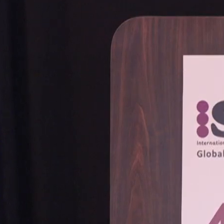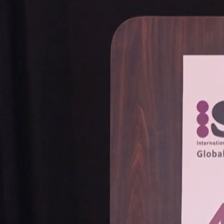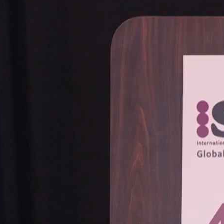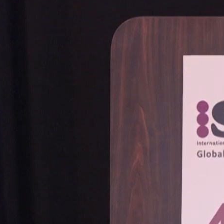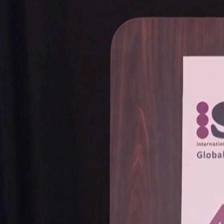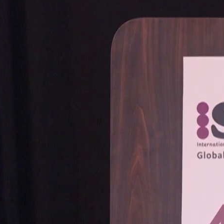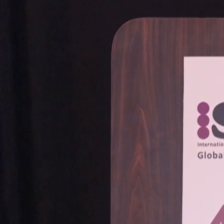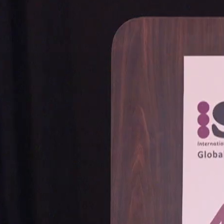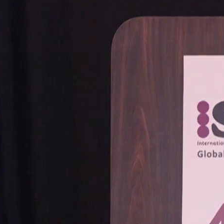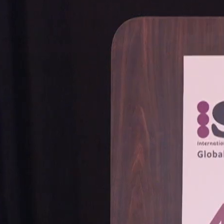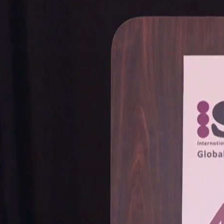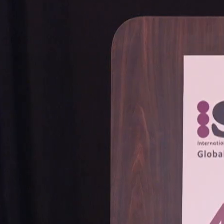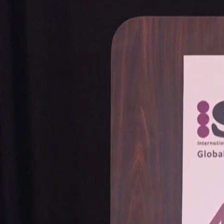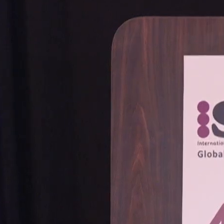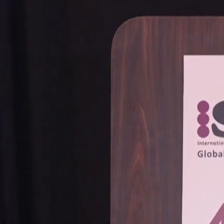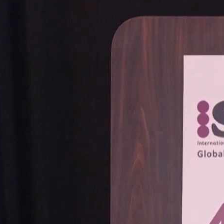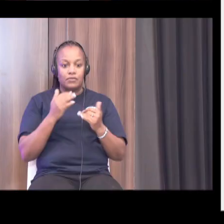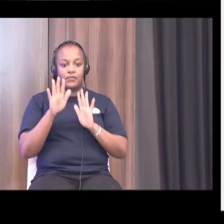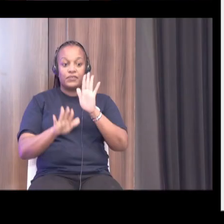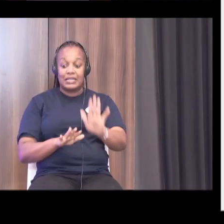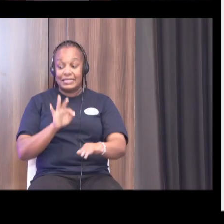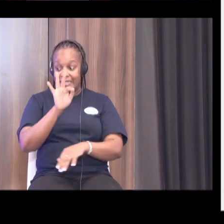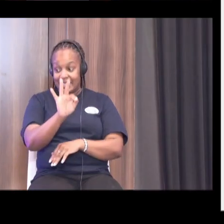now I come to the phase 3 study.